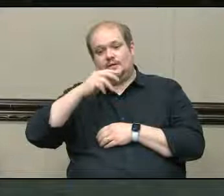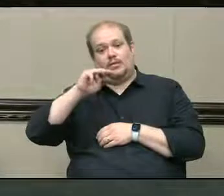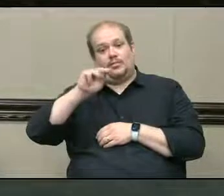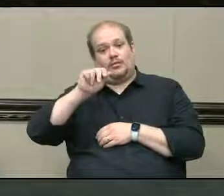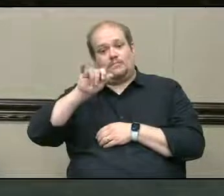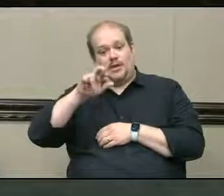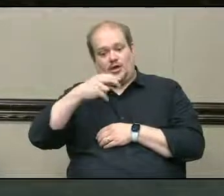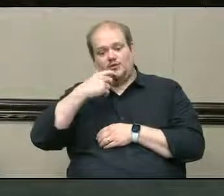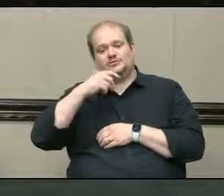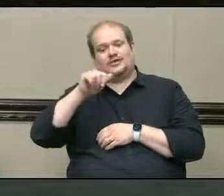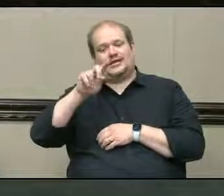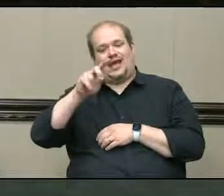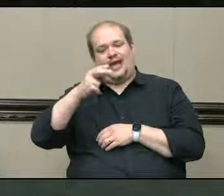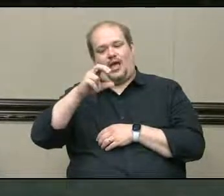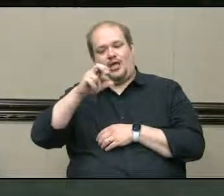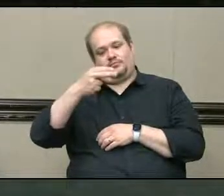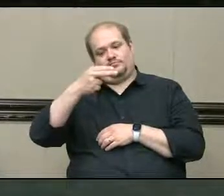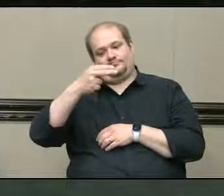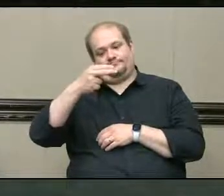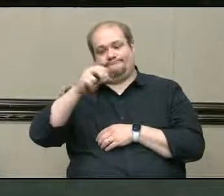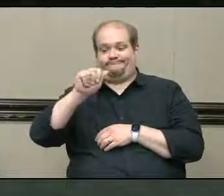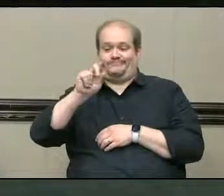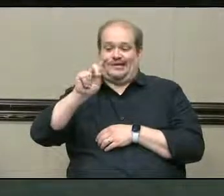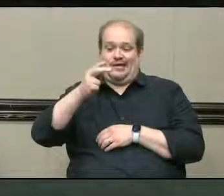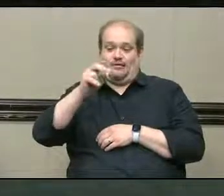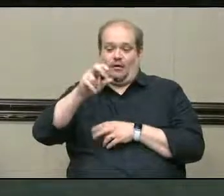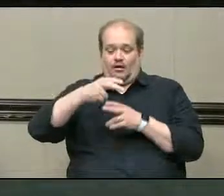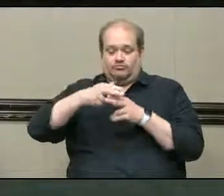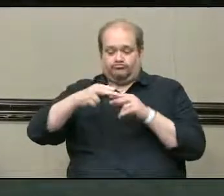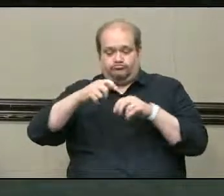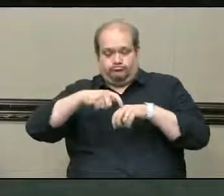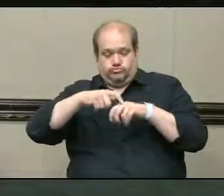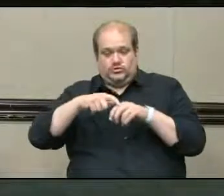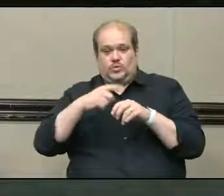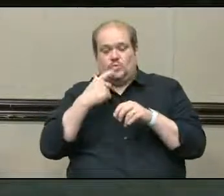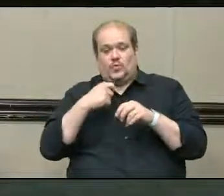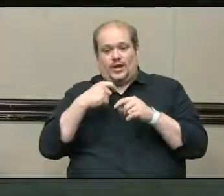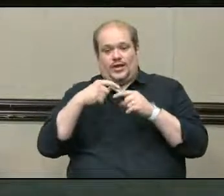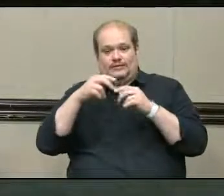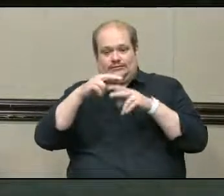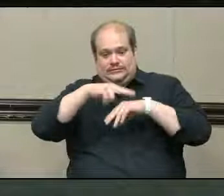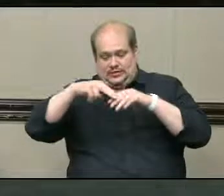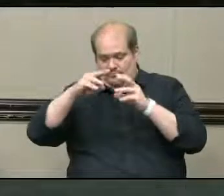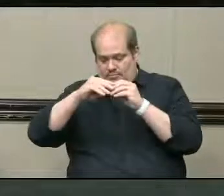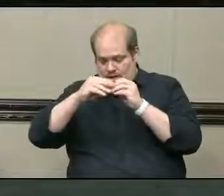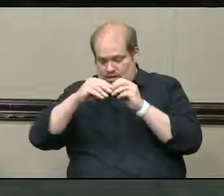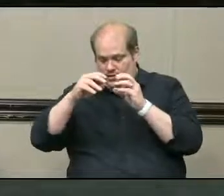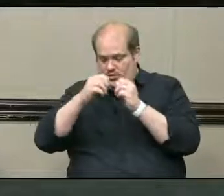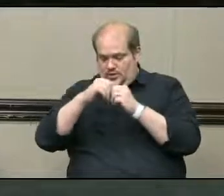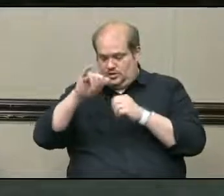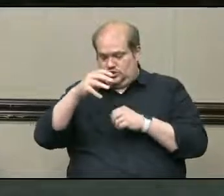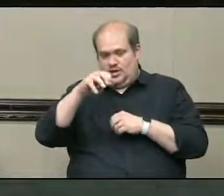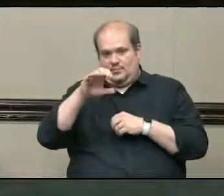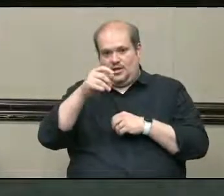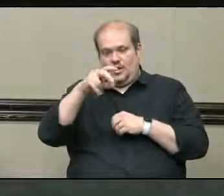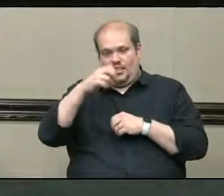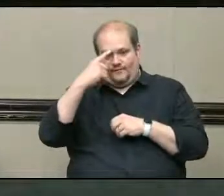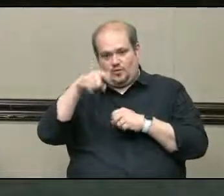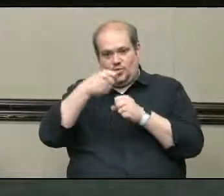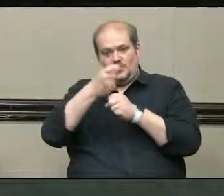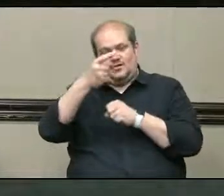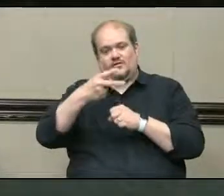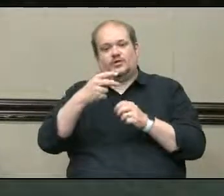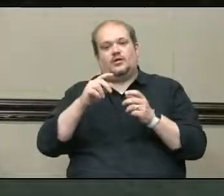committee of people in the planning and development field have been meeting with Planning and Development Director Jamie Collins for the past year and a half